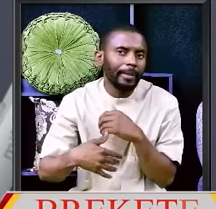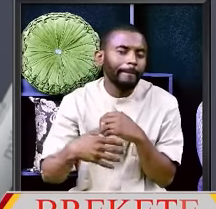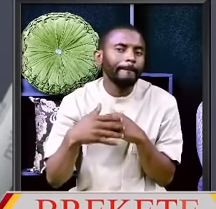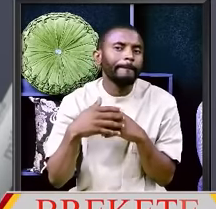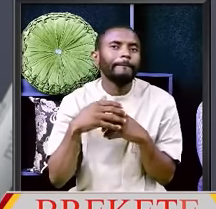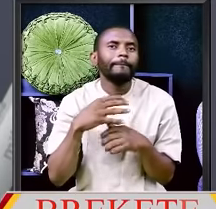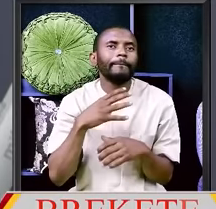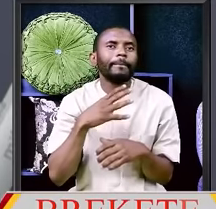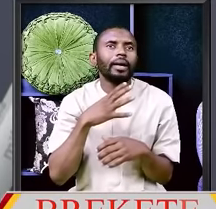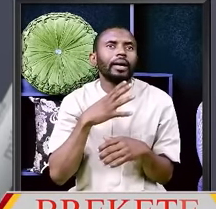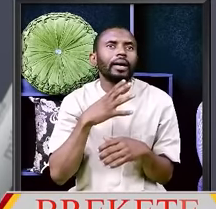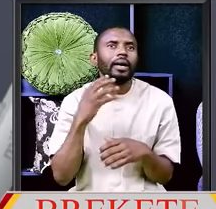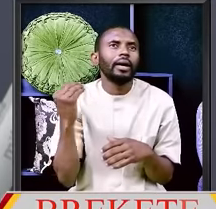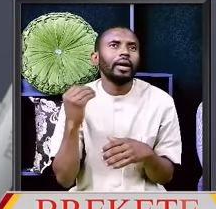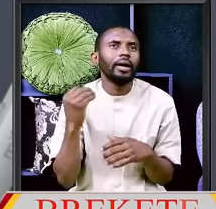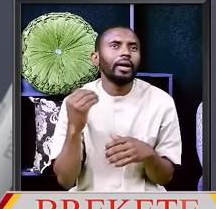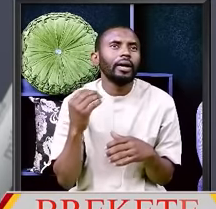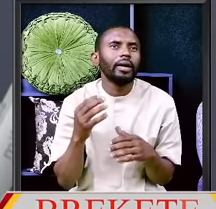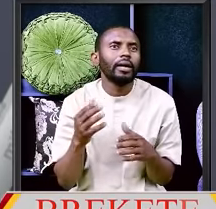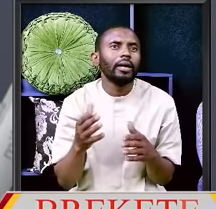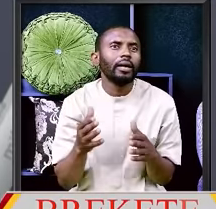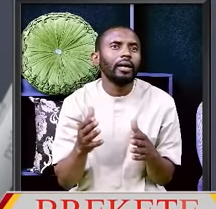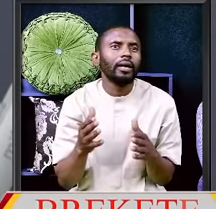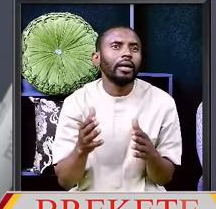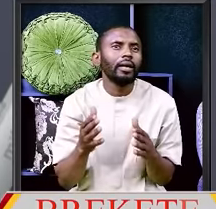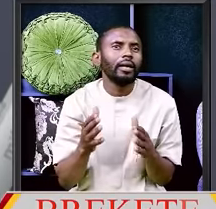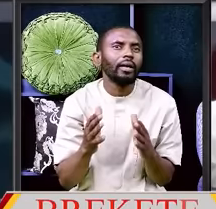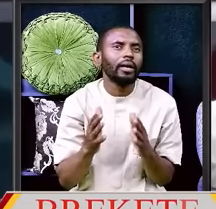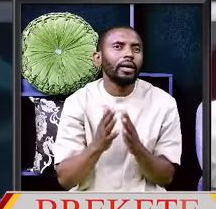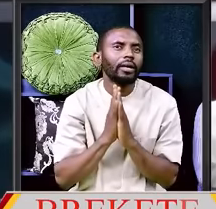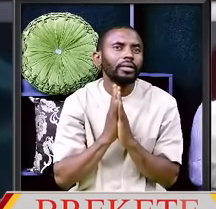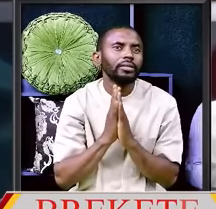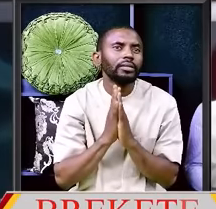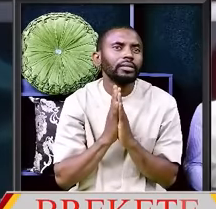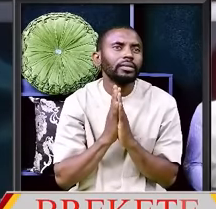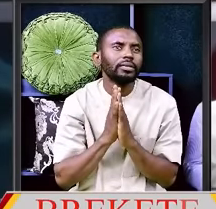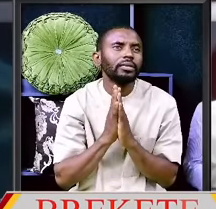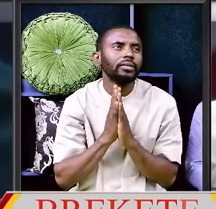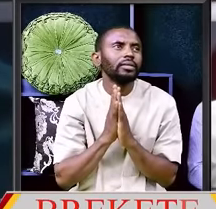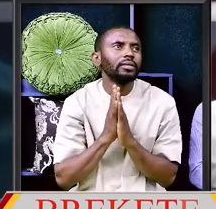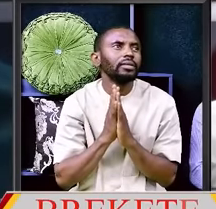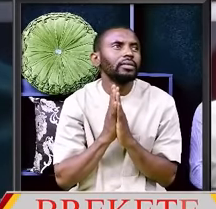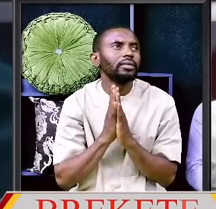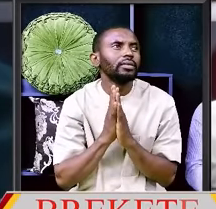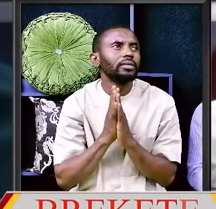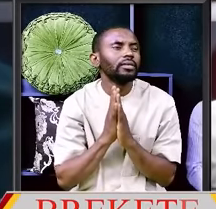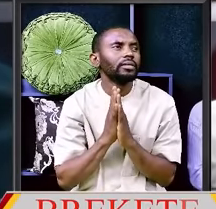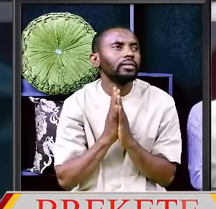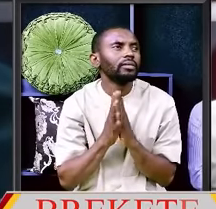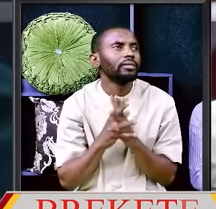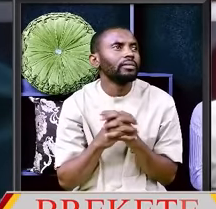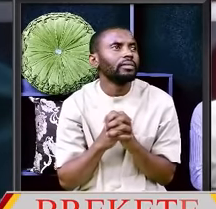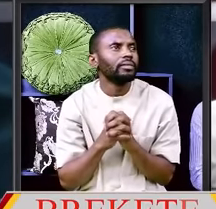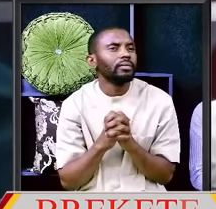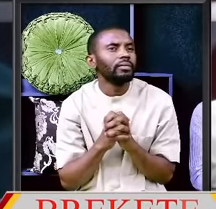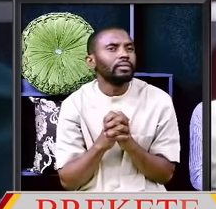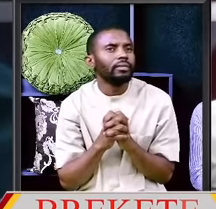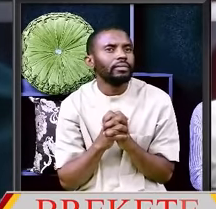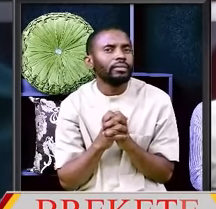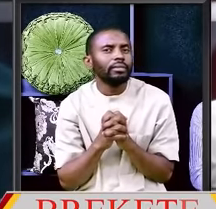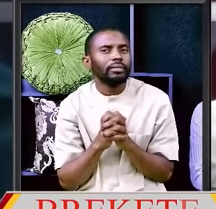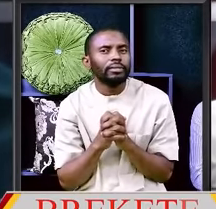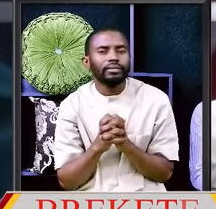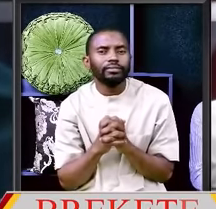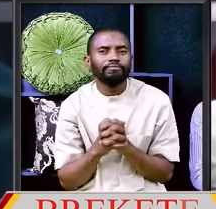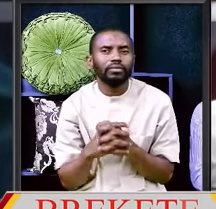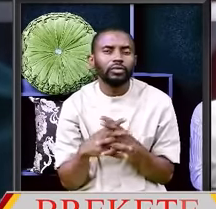And then also, if they for ask fine boy that question, where no see answer, say, something happened, no be inside Mohbad’s.